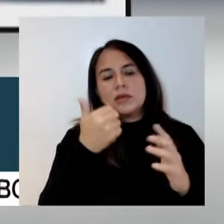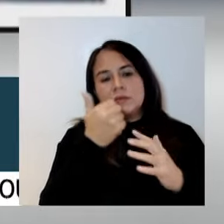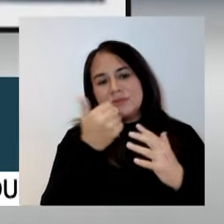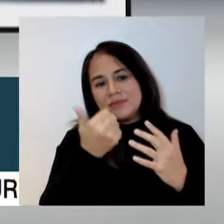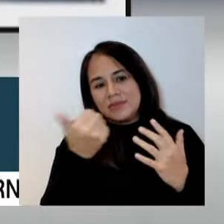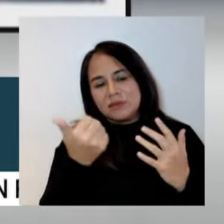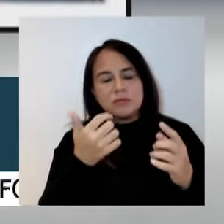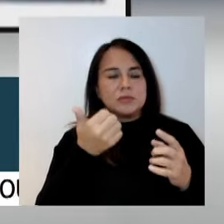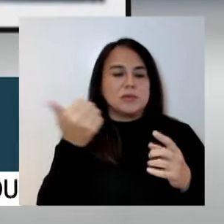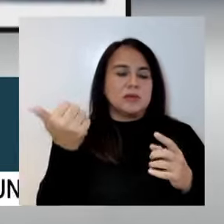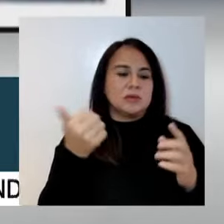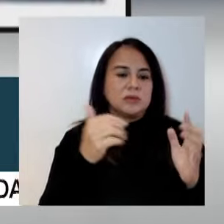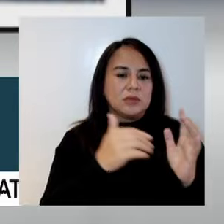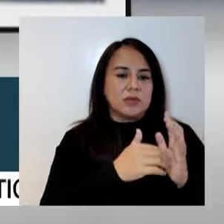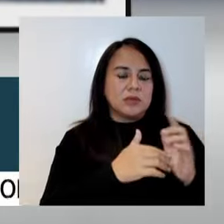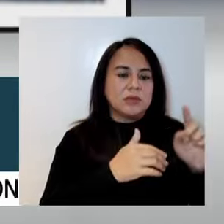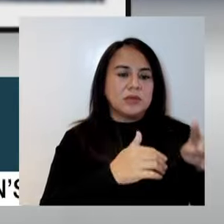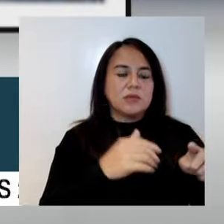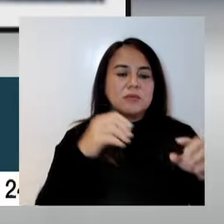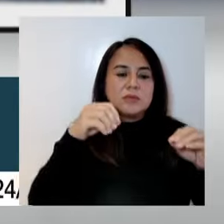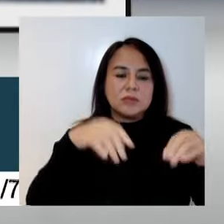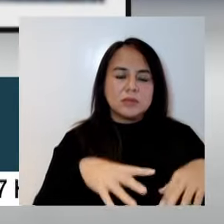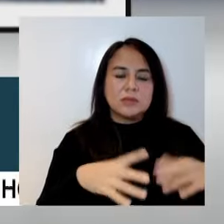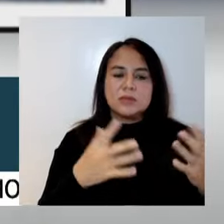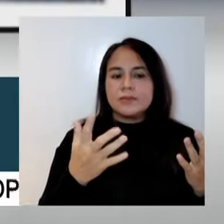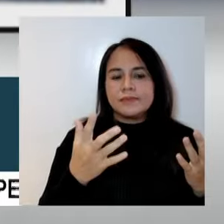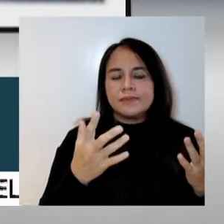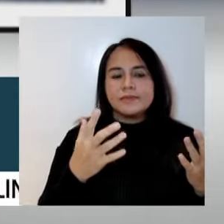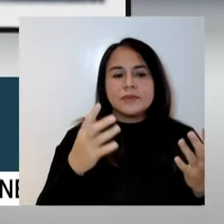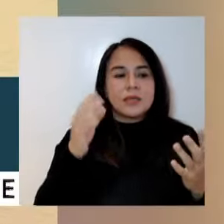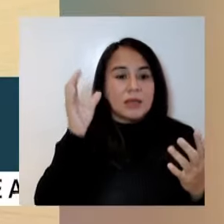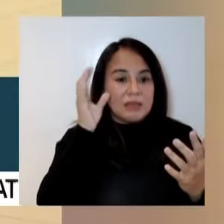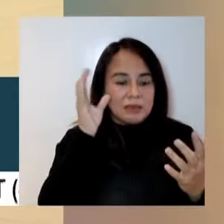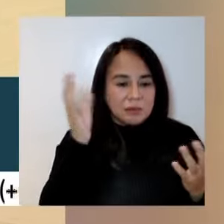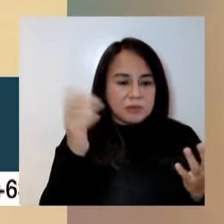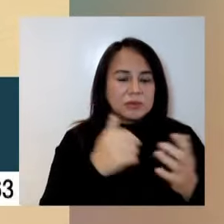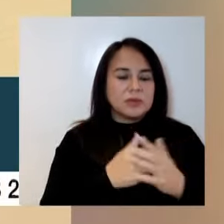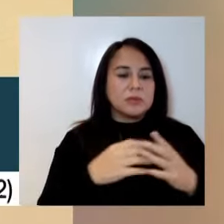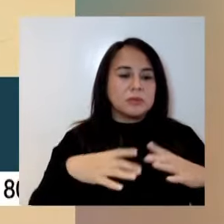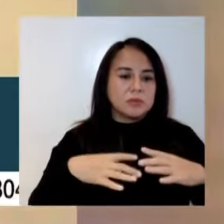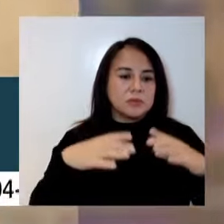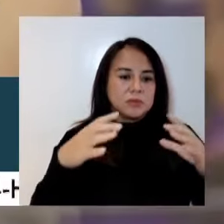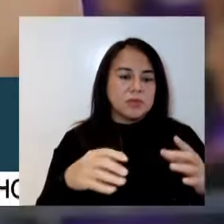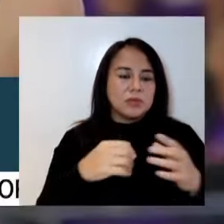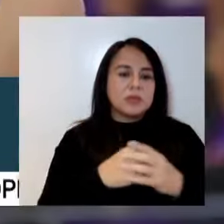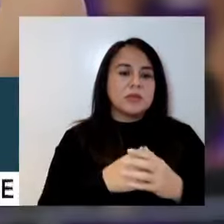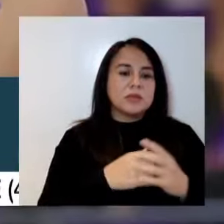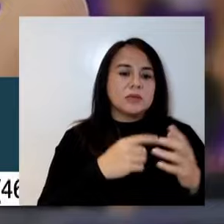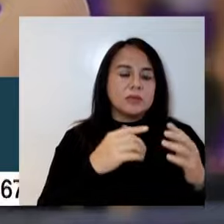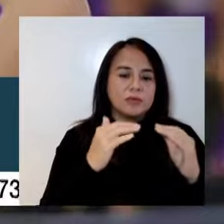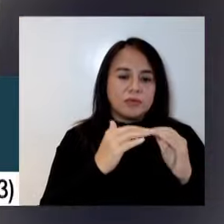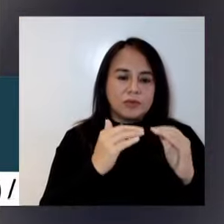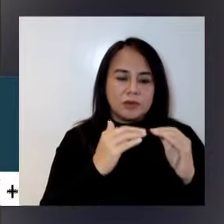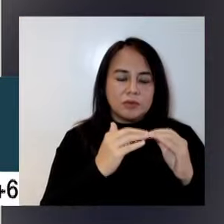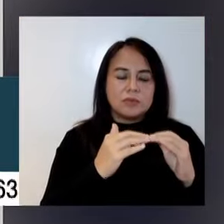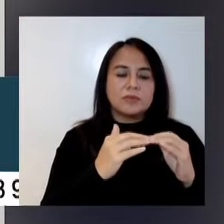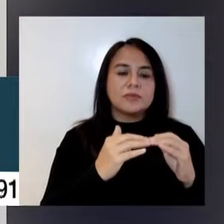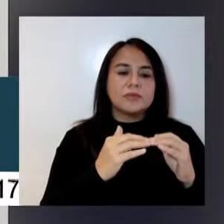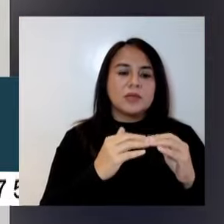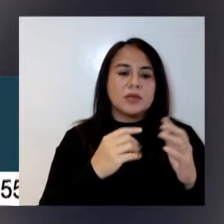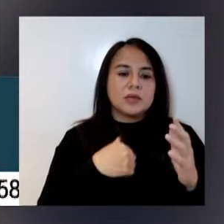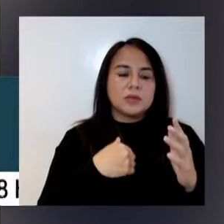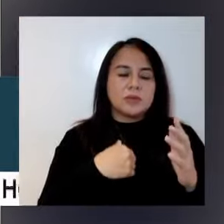respondent and the missing Catherine Camilon. PNP Calabarzon said they are committed to the conduct of fair and impartial investigations